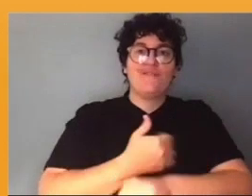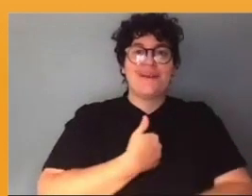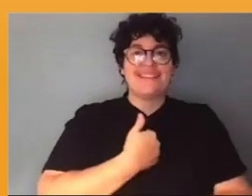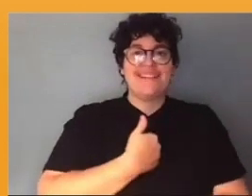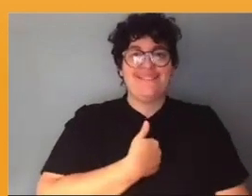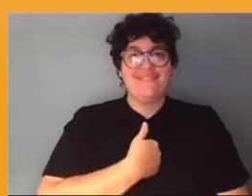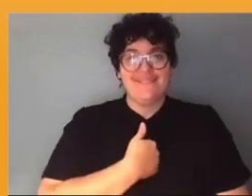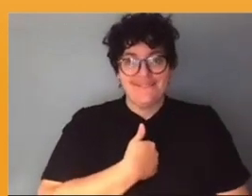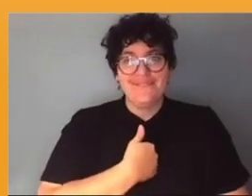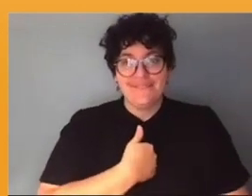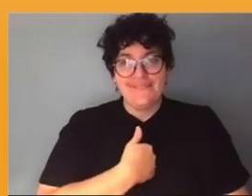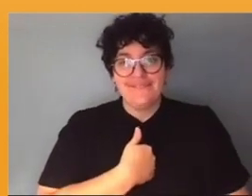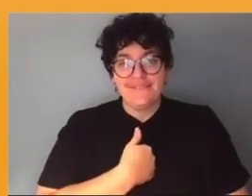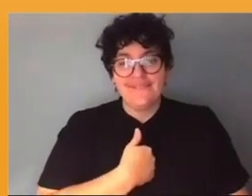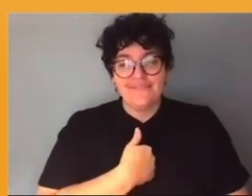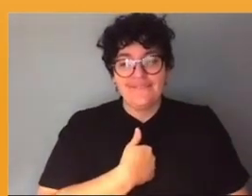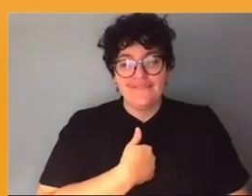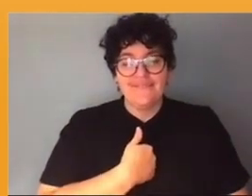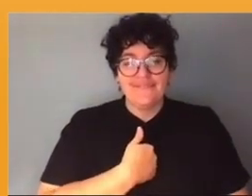And so